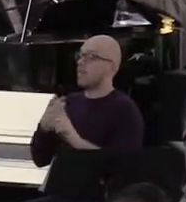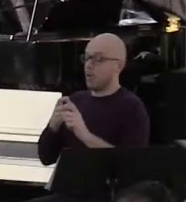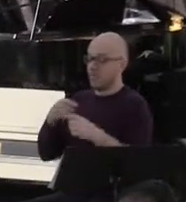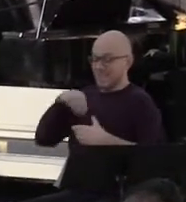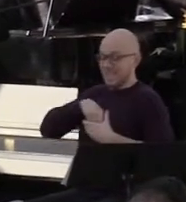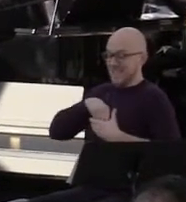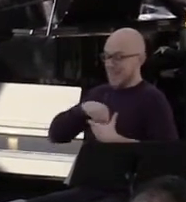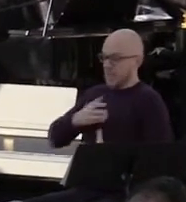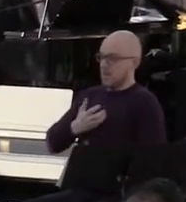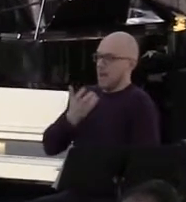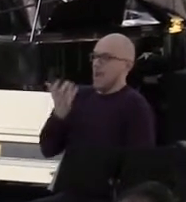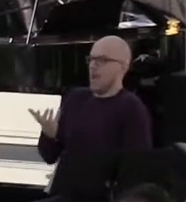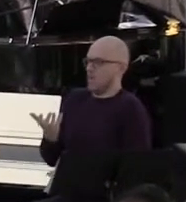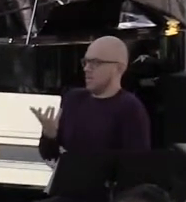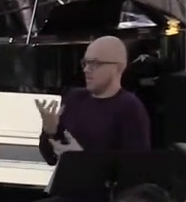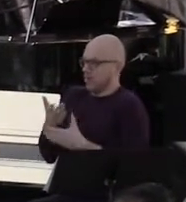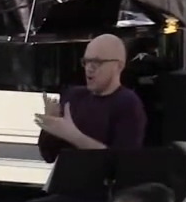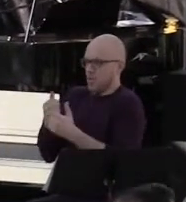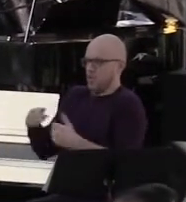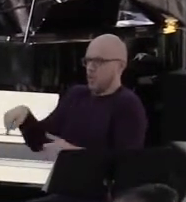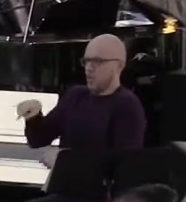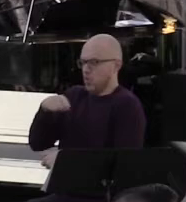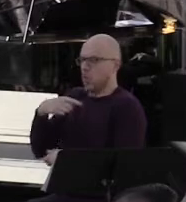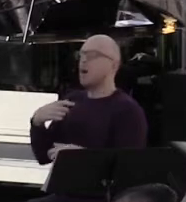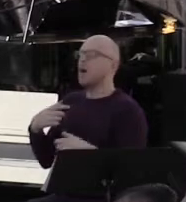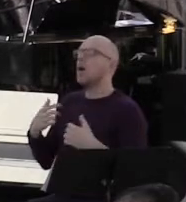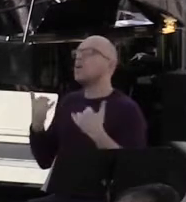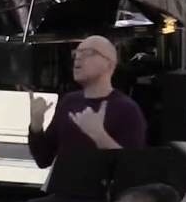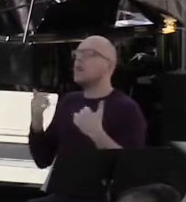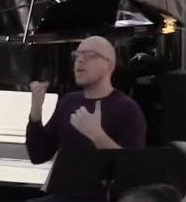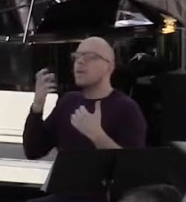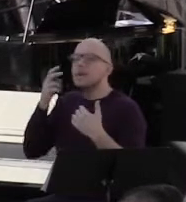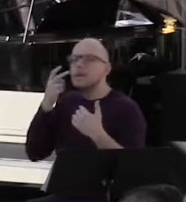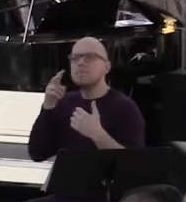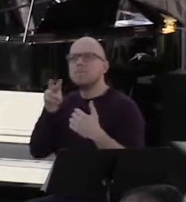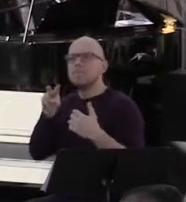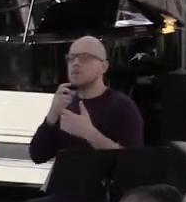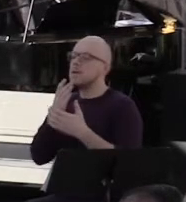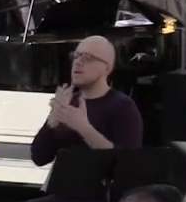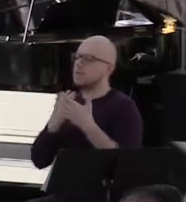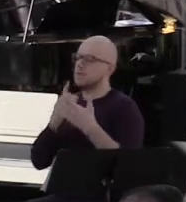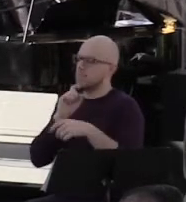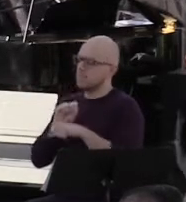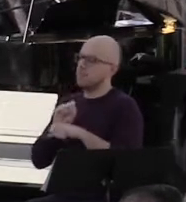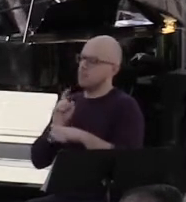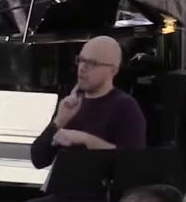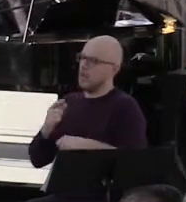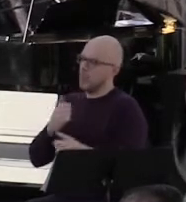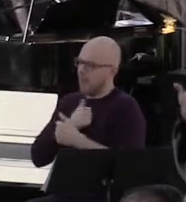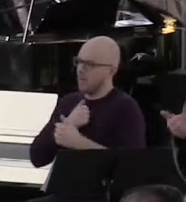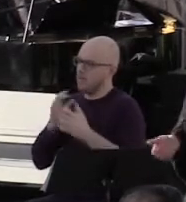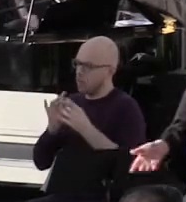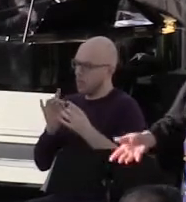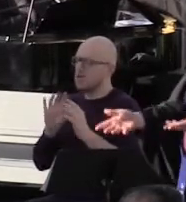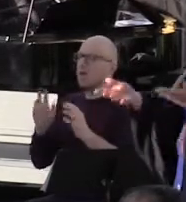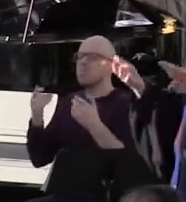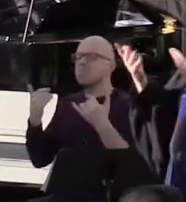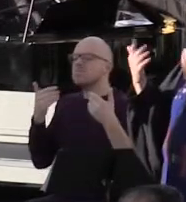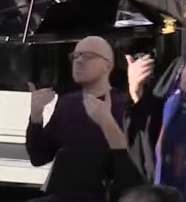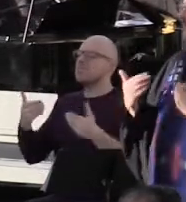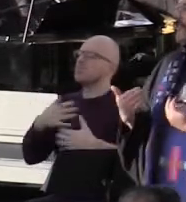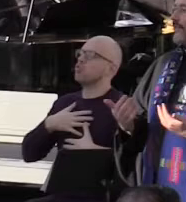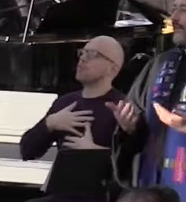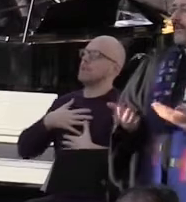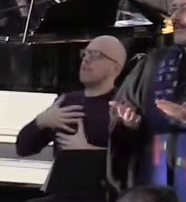out. Today you're going to hear some real love stories from real life. So take a deep breath. Breathe in